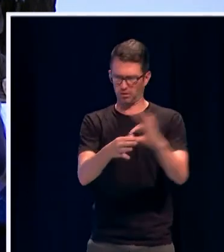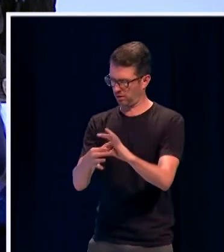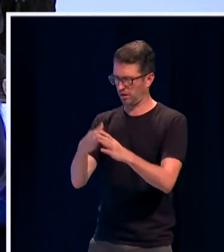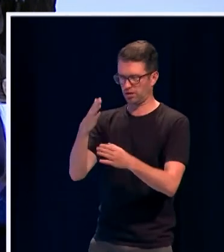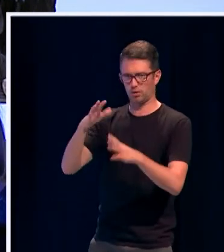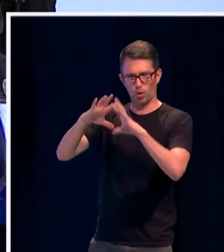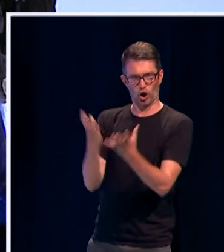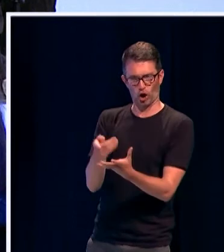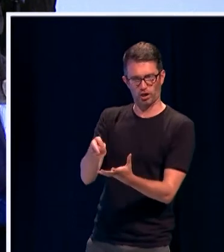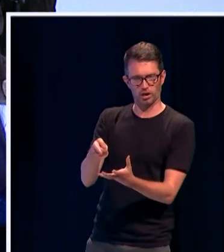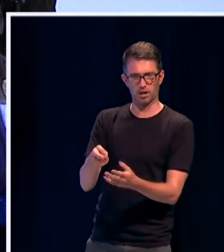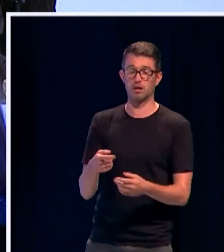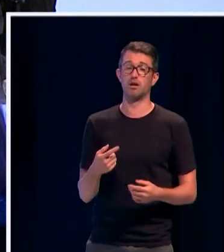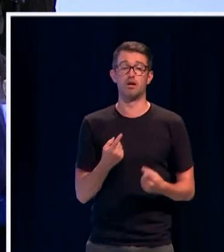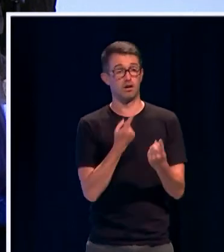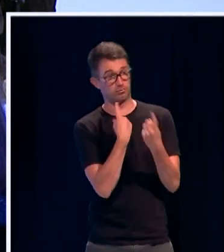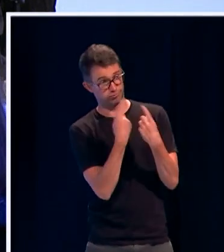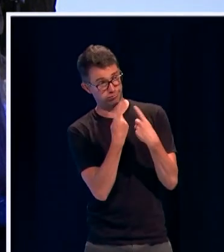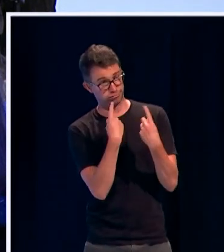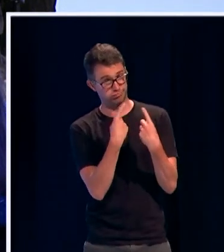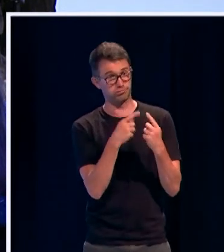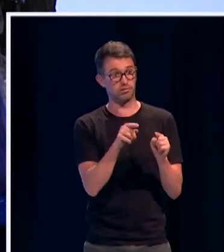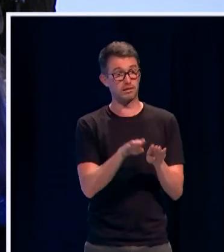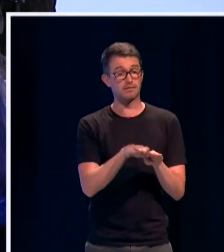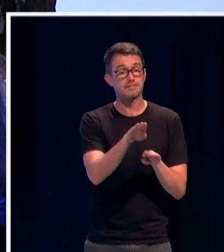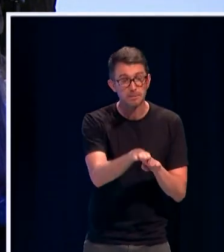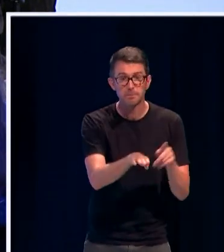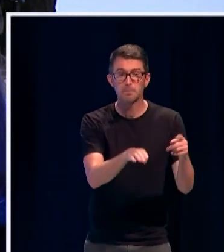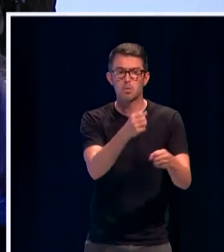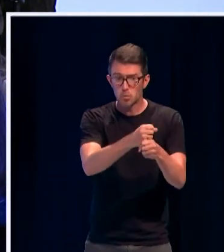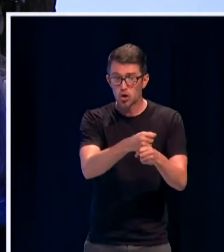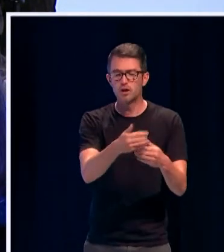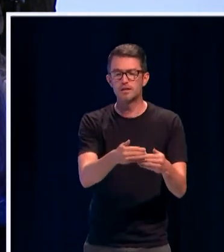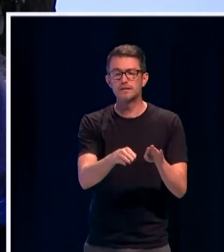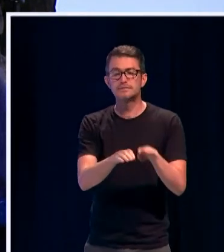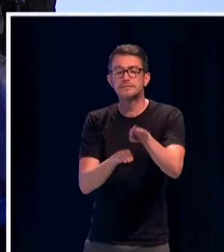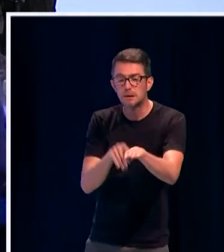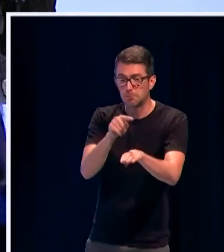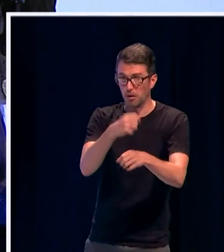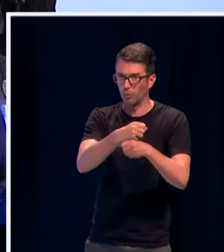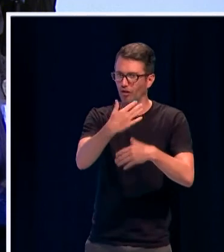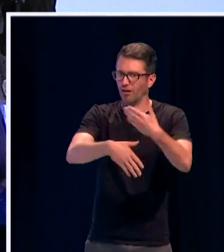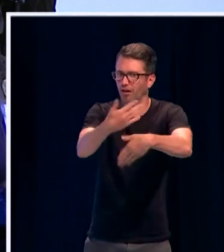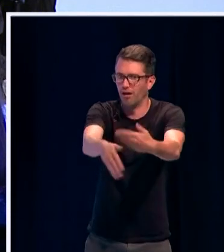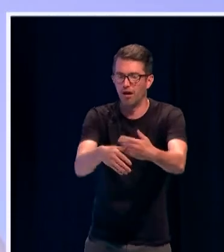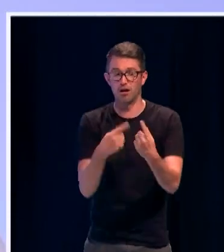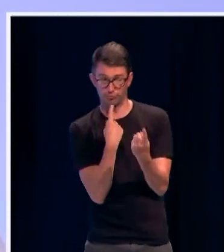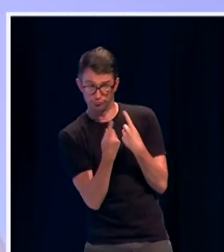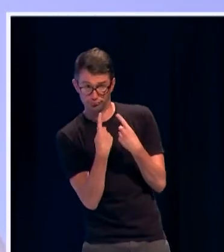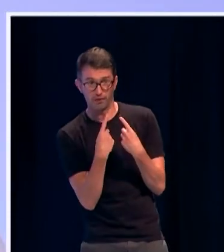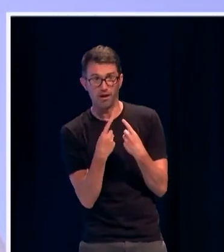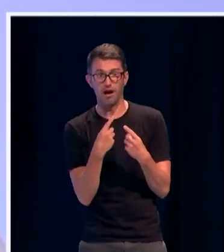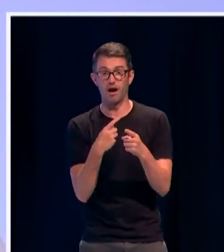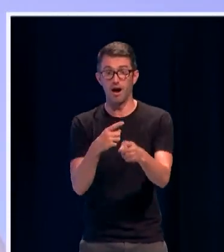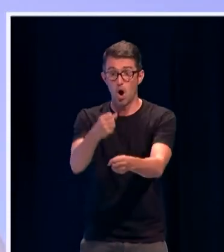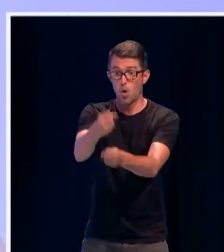engage with the DPOs so that they can apply what they have learnt to their benefit and to our benefit. That is the most effective way of embedding